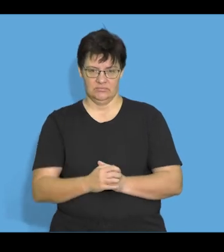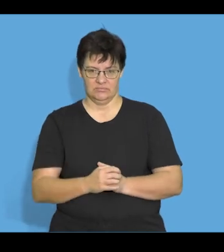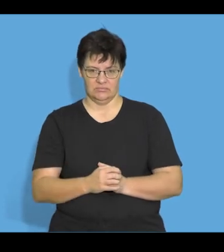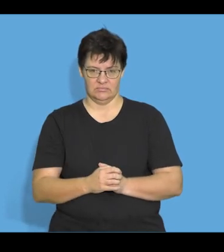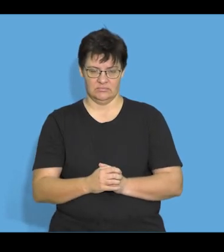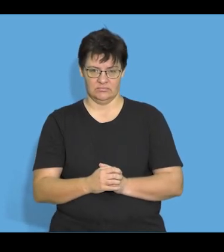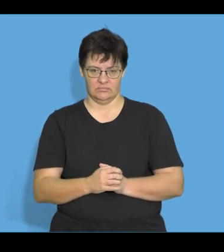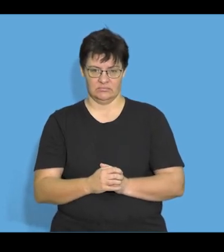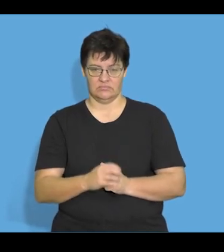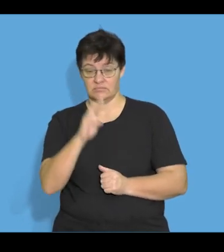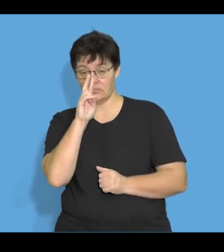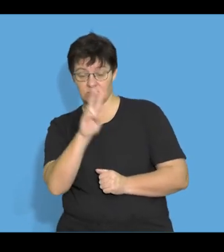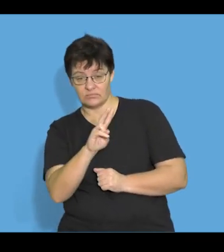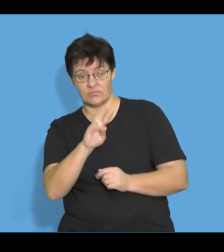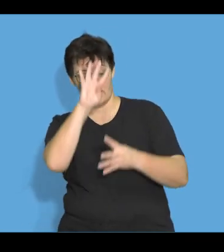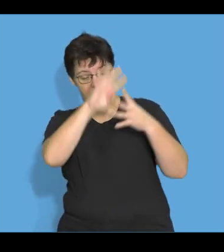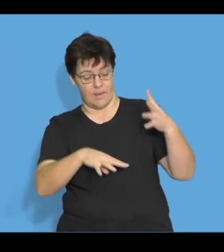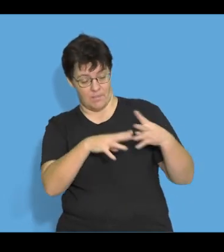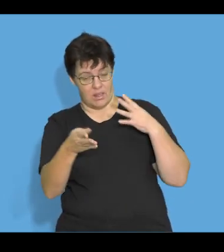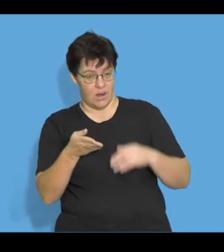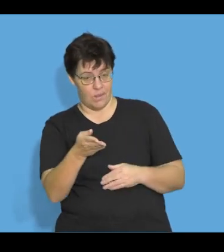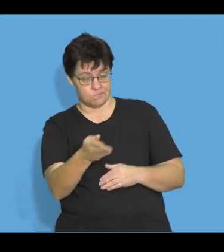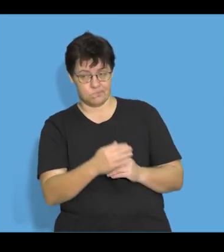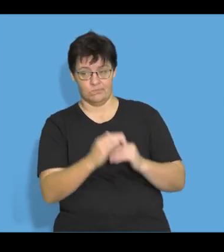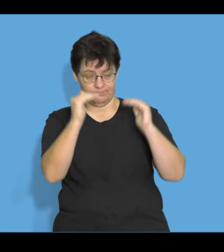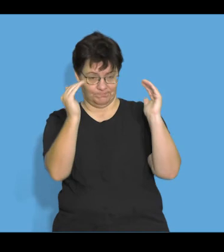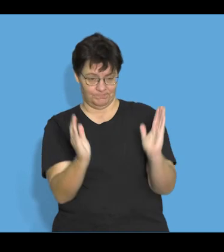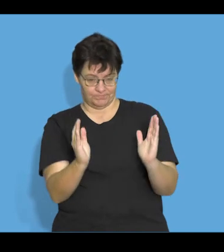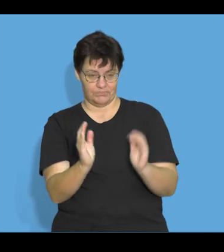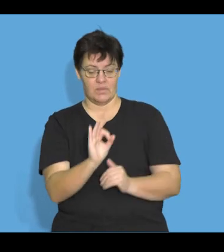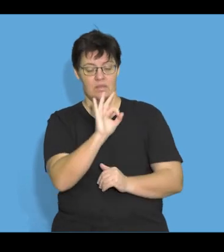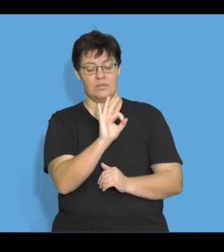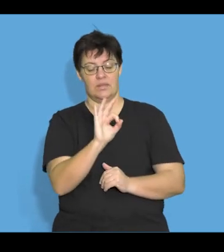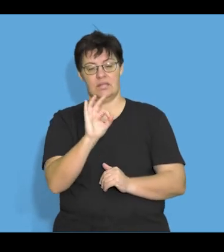3,750. Watch in my table, drawings,